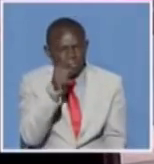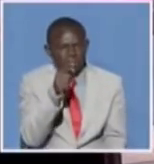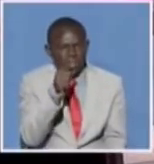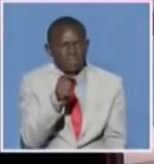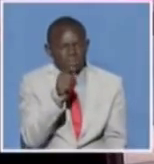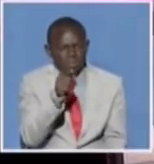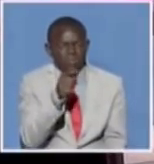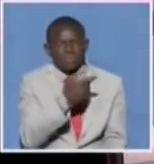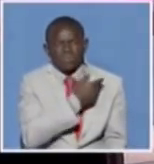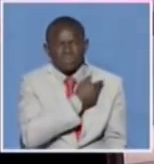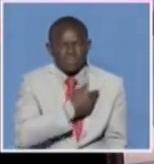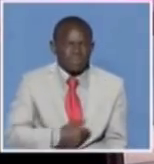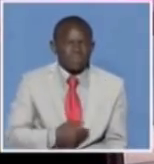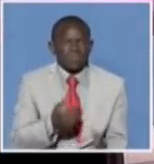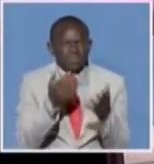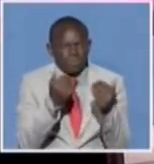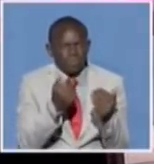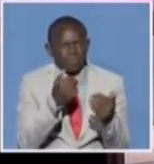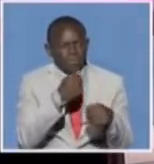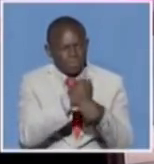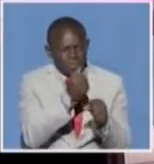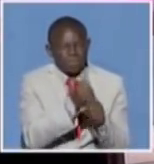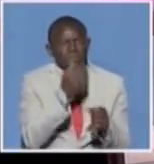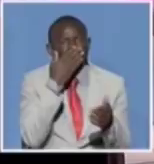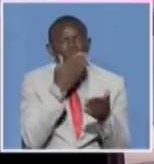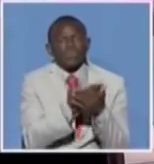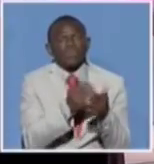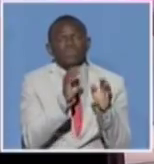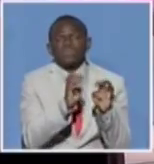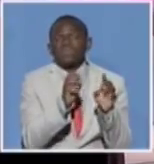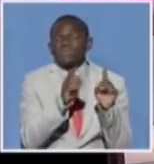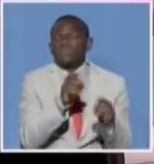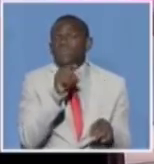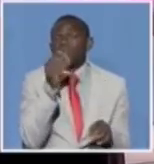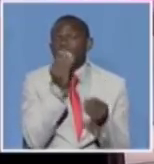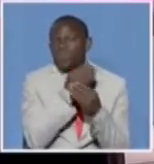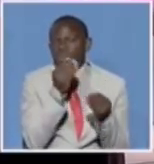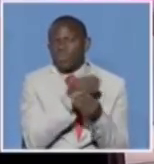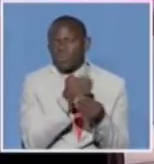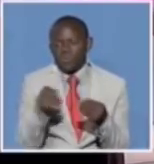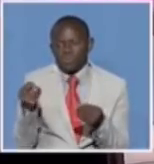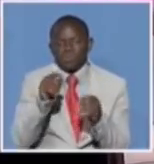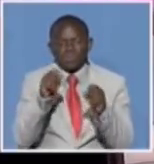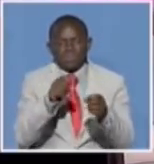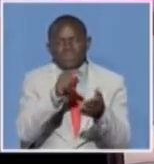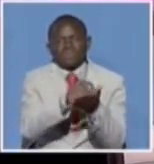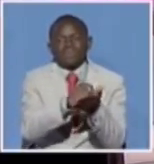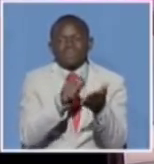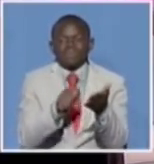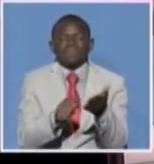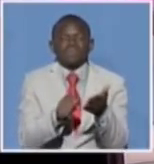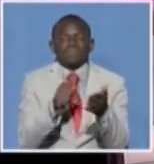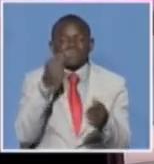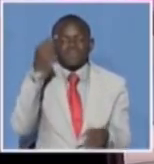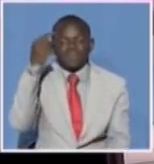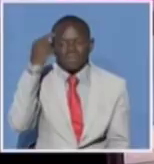want to see that quality education is delivered and people acquire appropriate competences to be